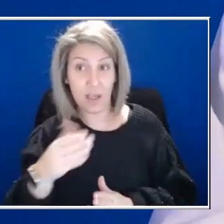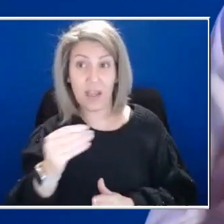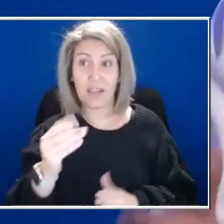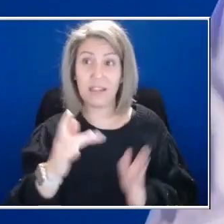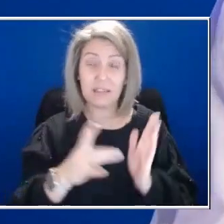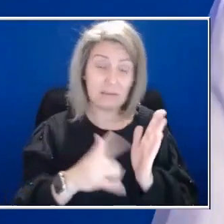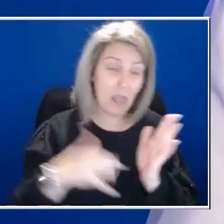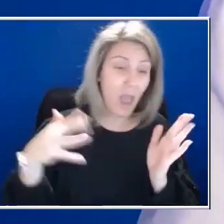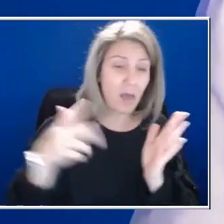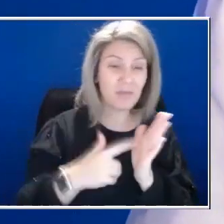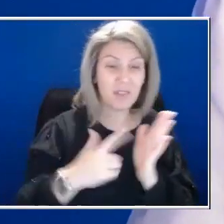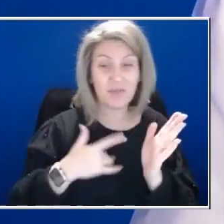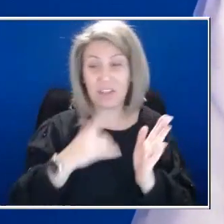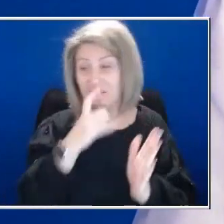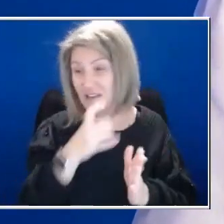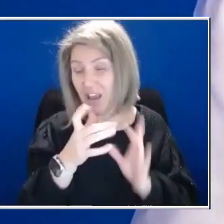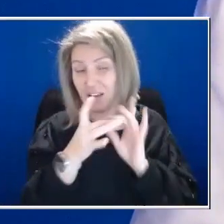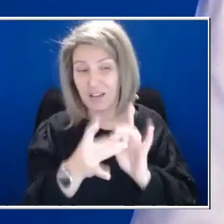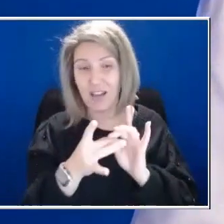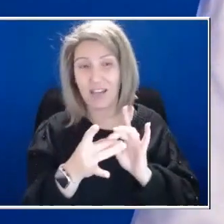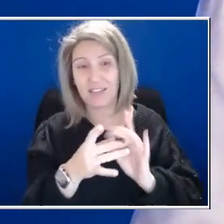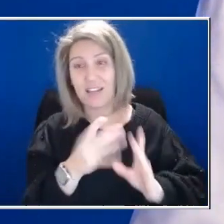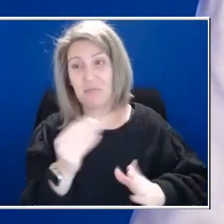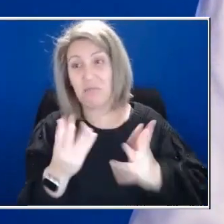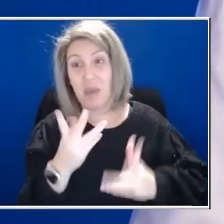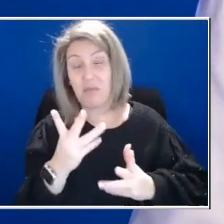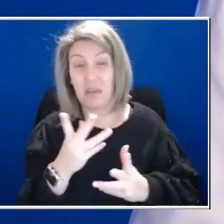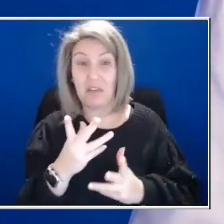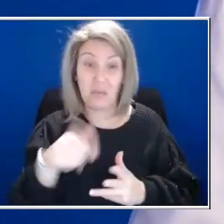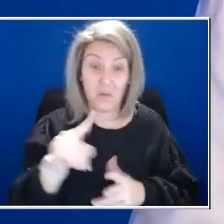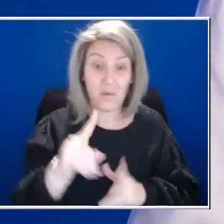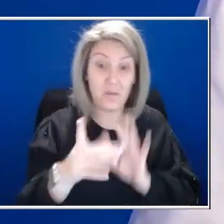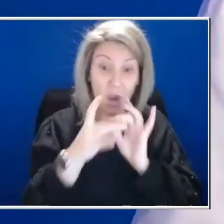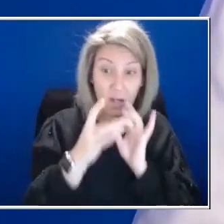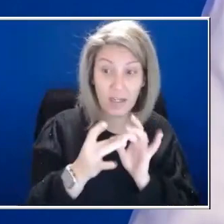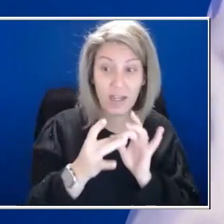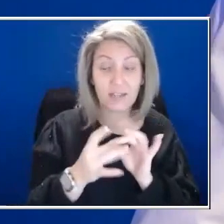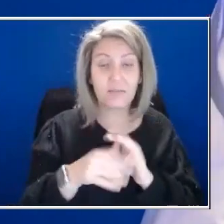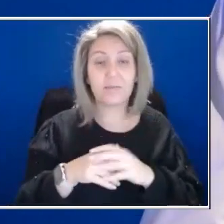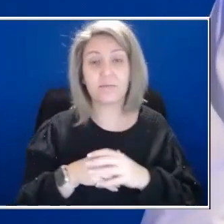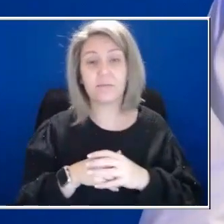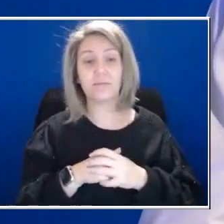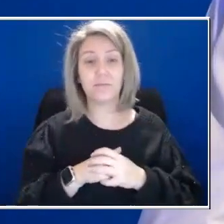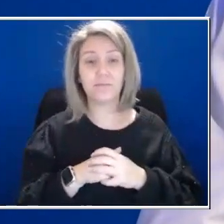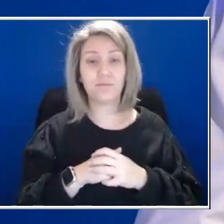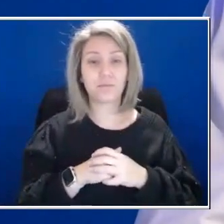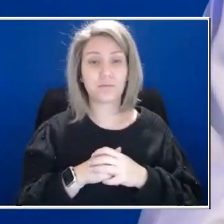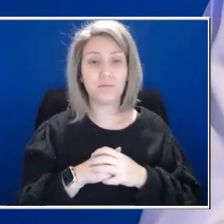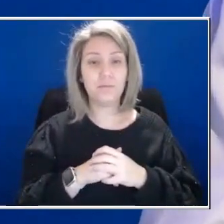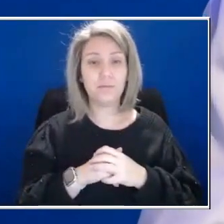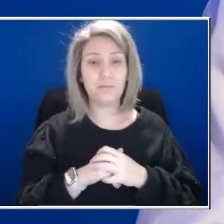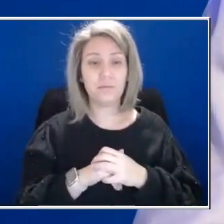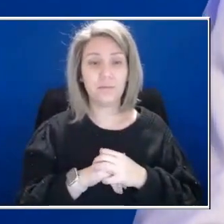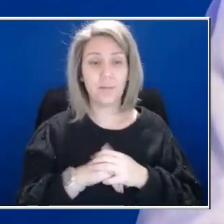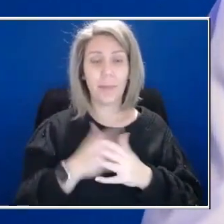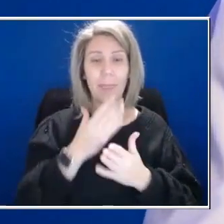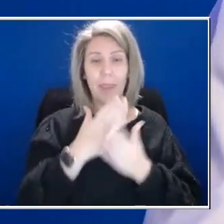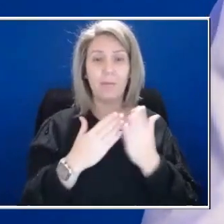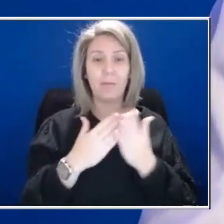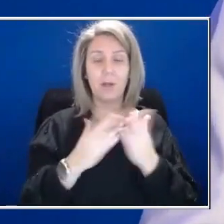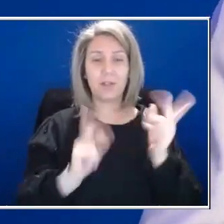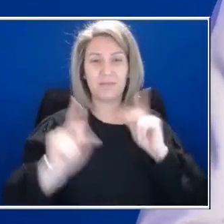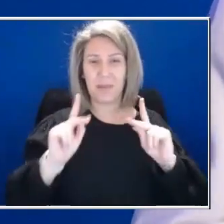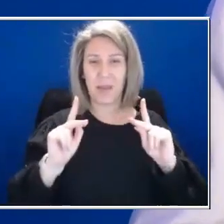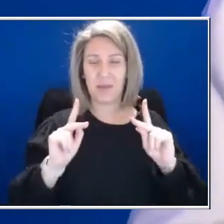but maybe they are connected in some way. And then I do think there's parts of the population that are really worried